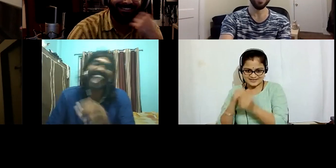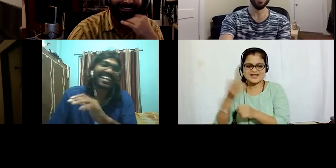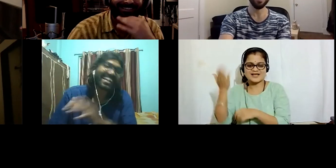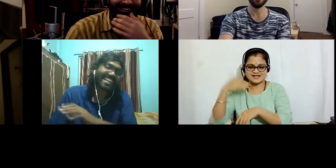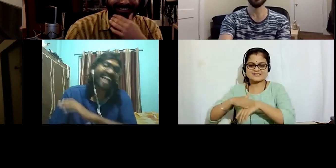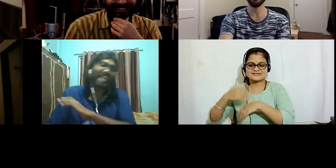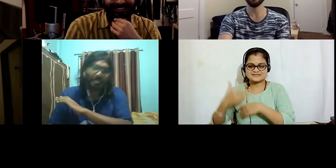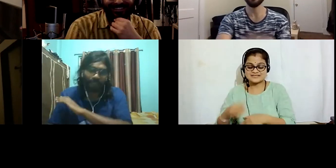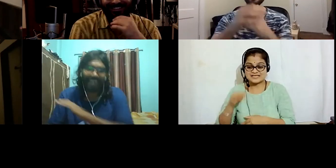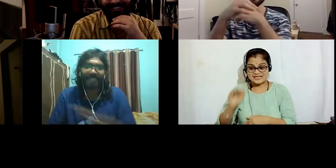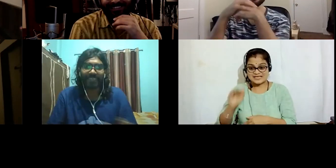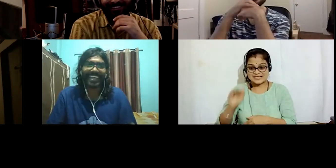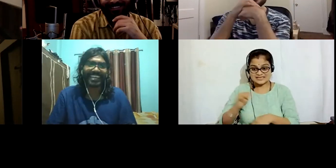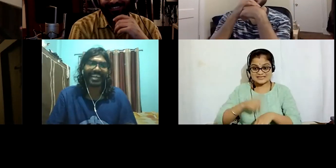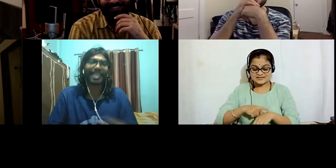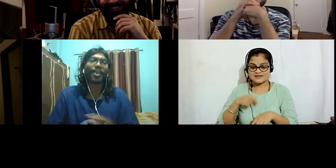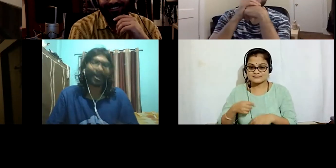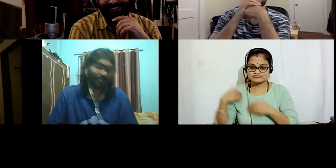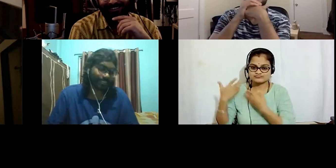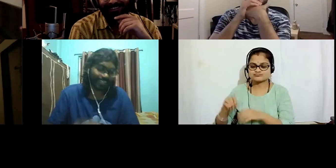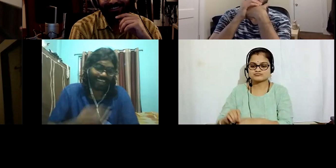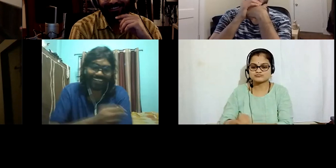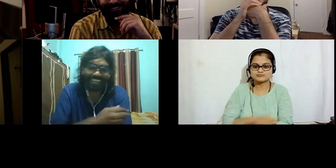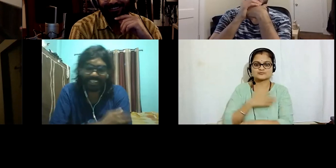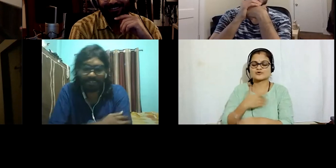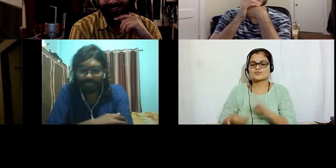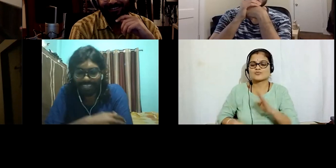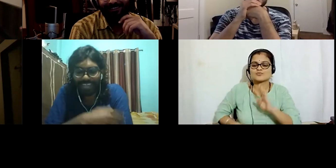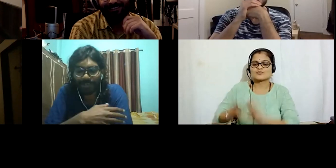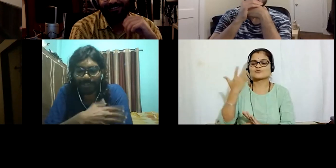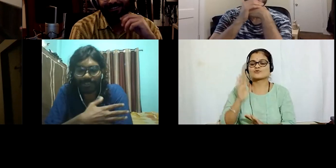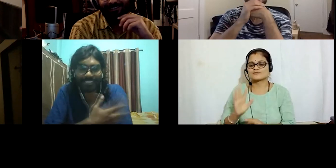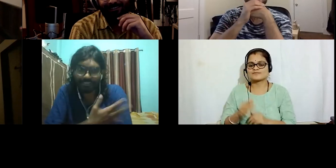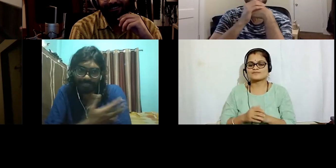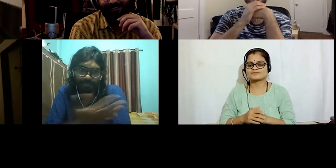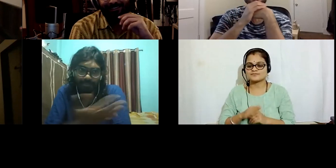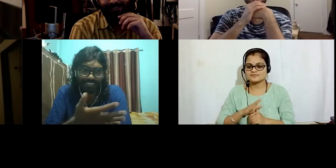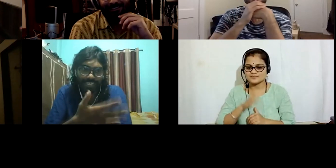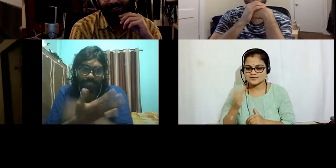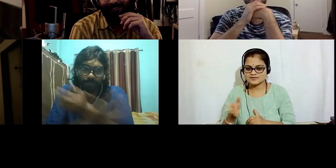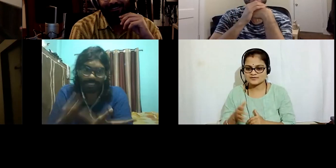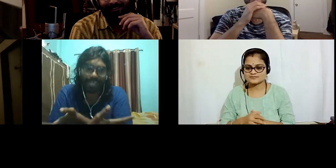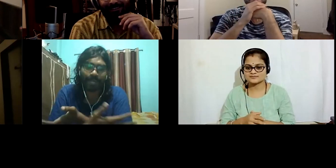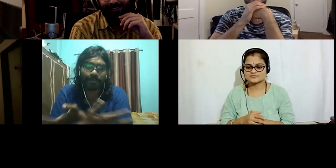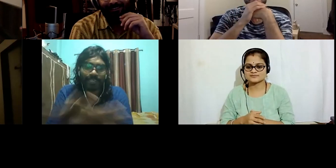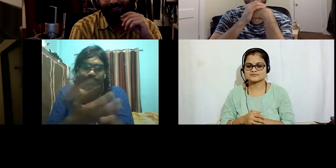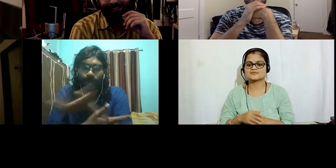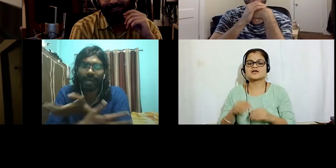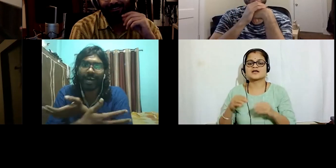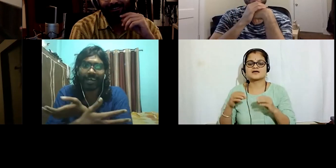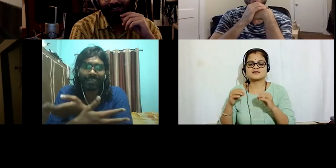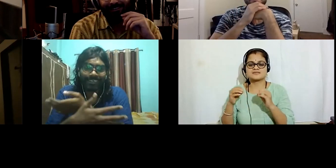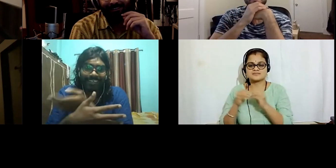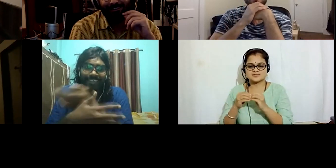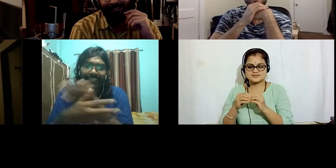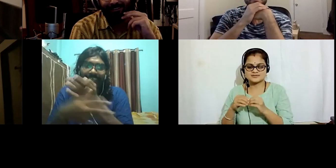And as a kid, that inspired me like a lot. Means it had like she had gone to this places like in Punjab and